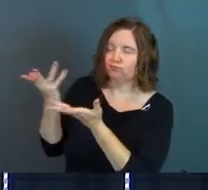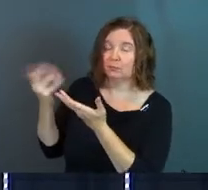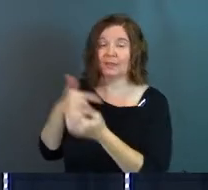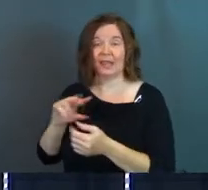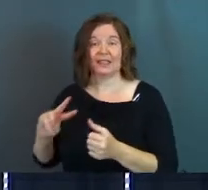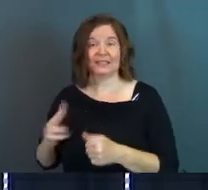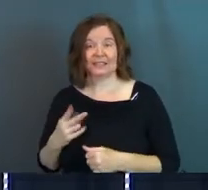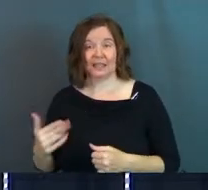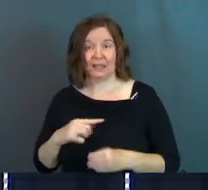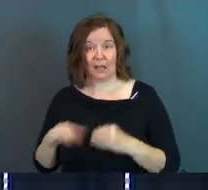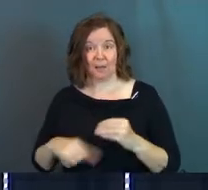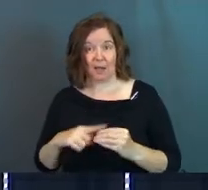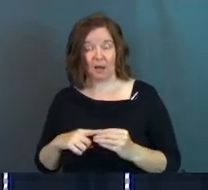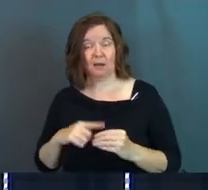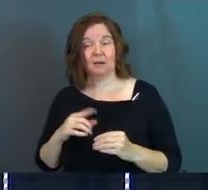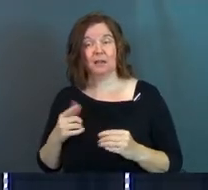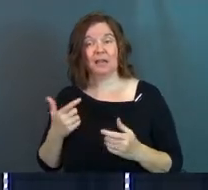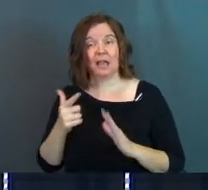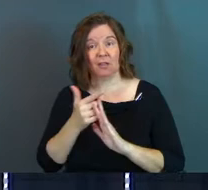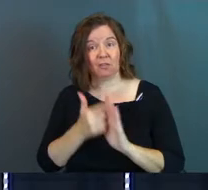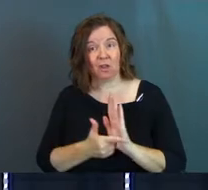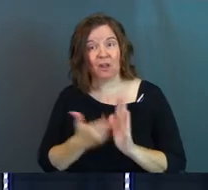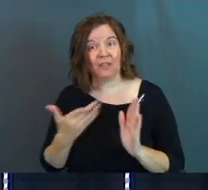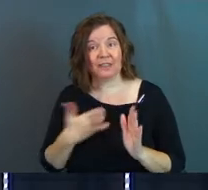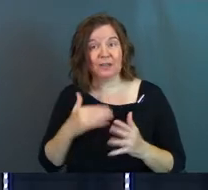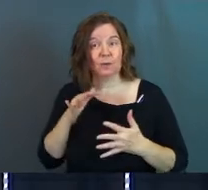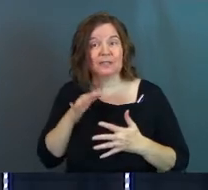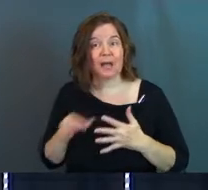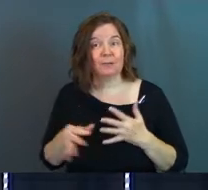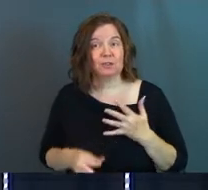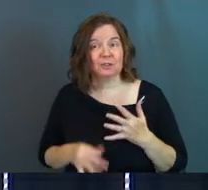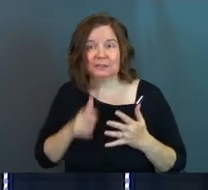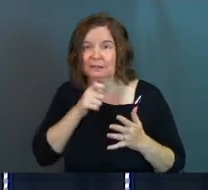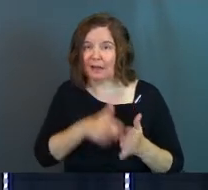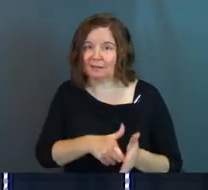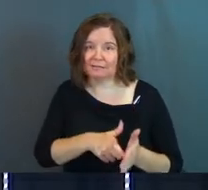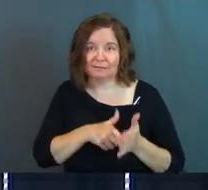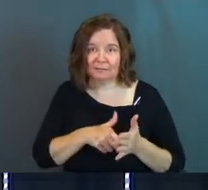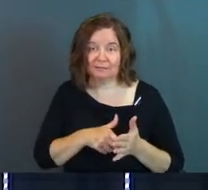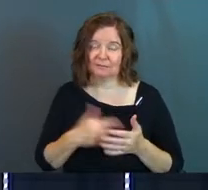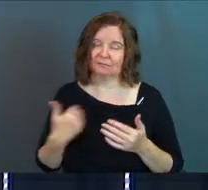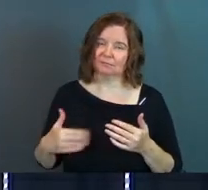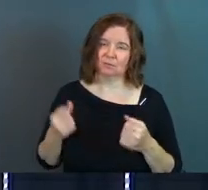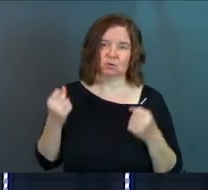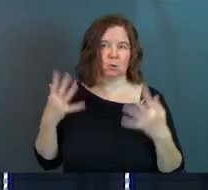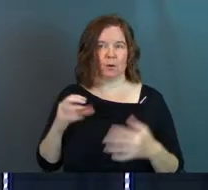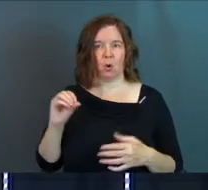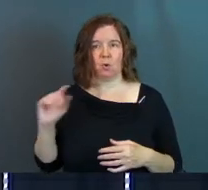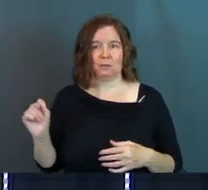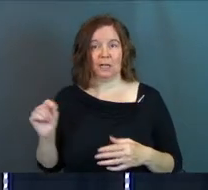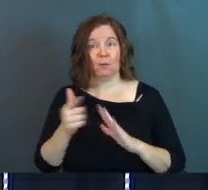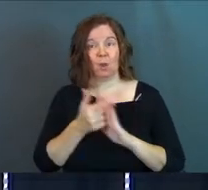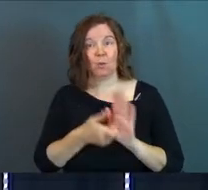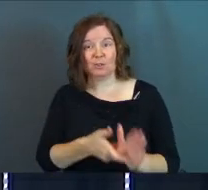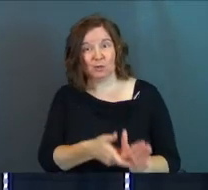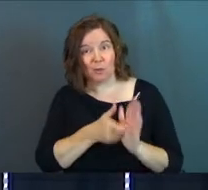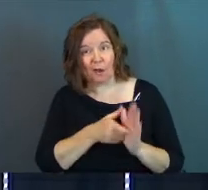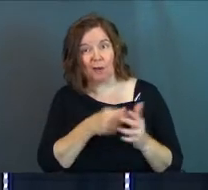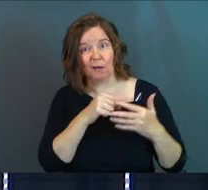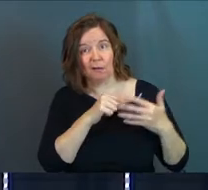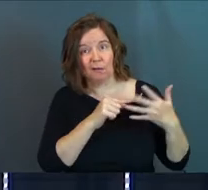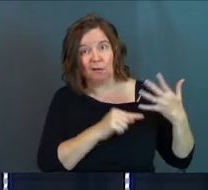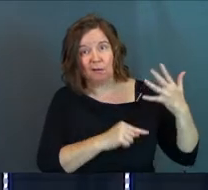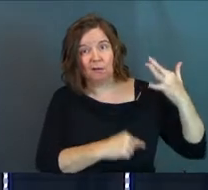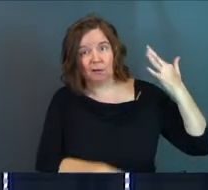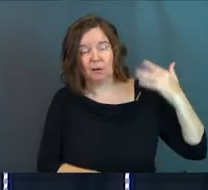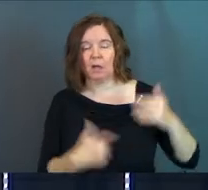the second thing about it. In the law, this thing was optional. So much in the Old Testament law is required.